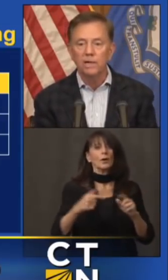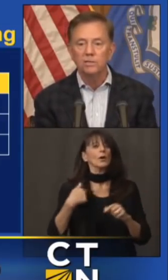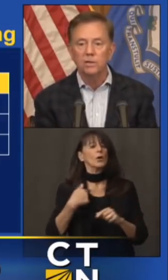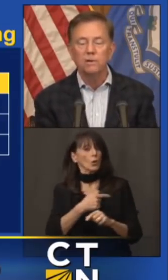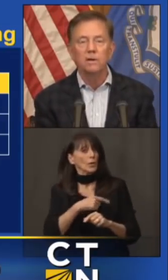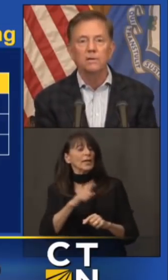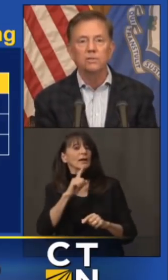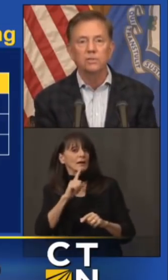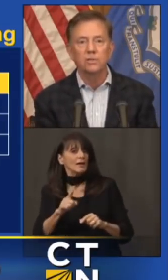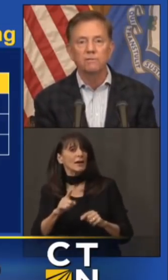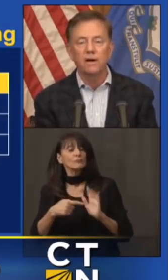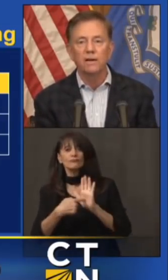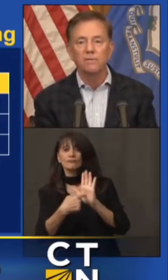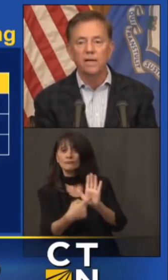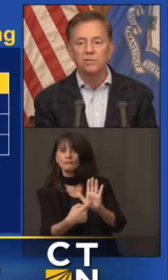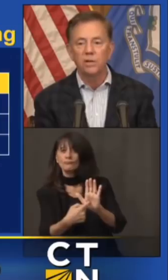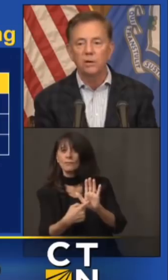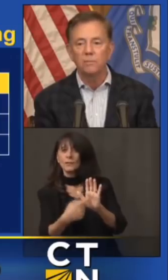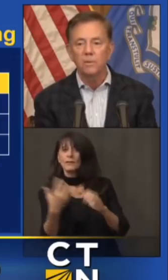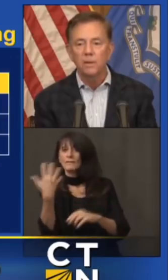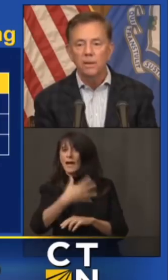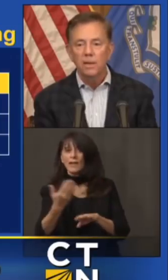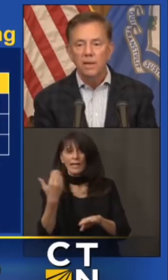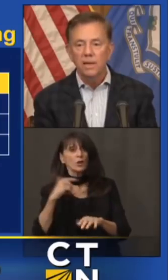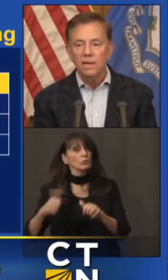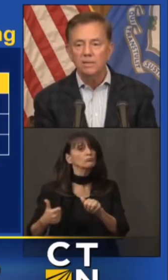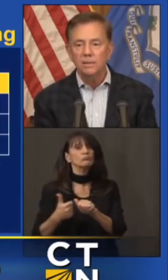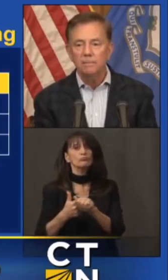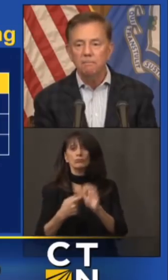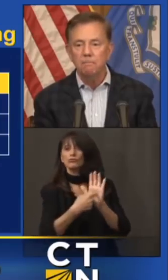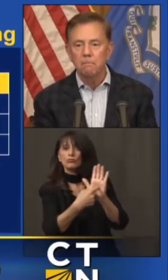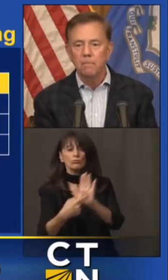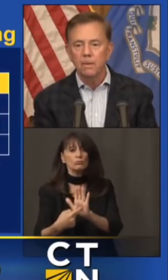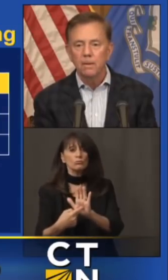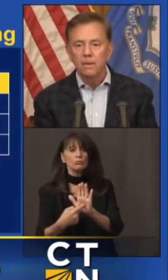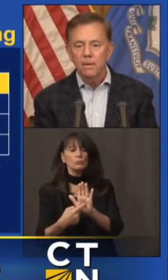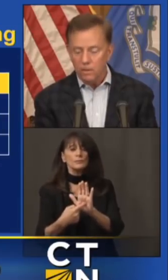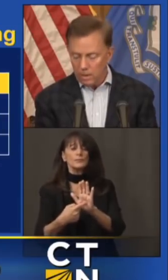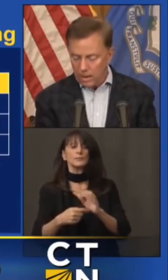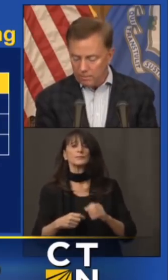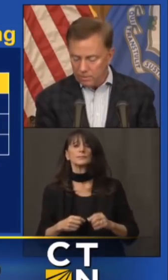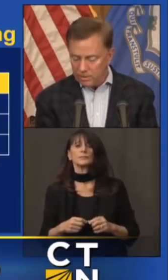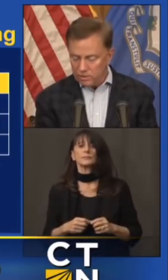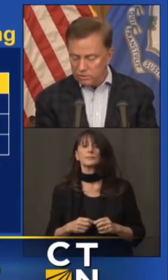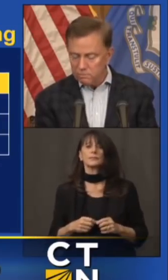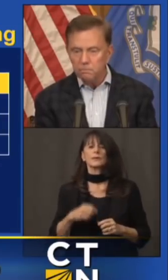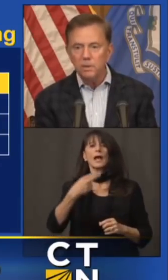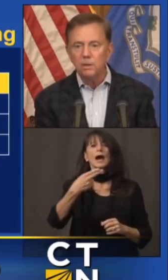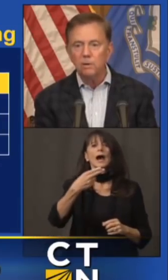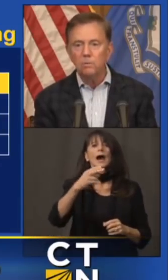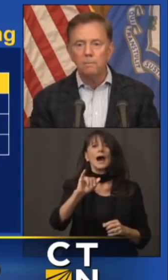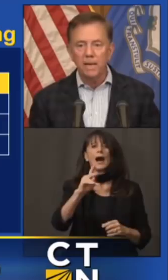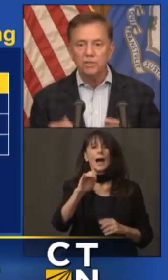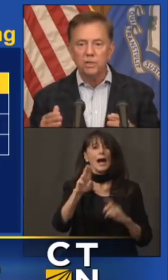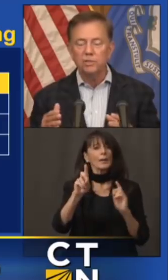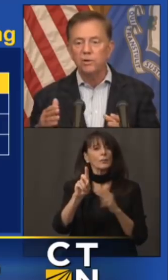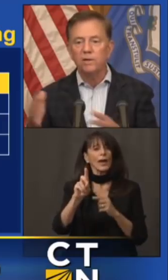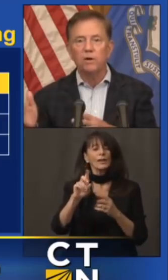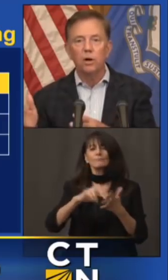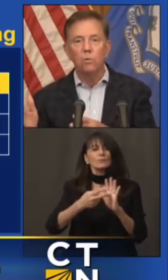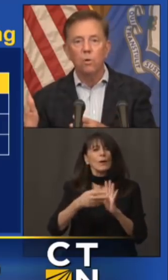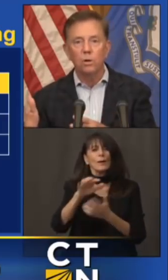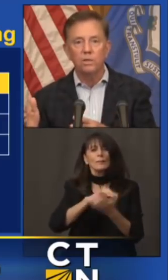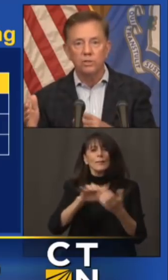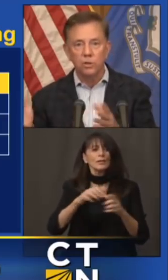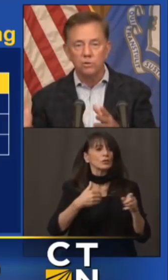current as of just 5 days ago. And, the hybrid is, a mix because you